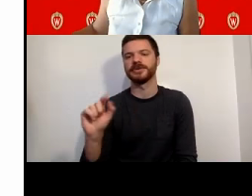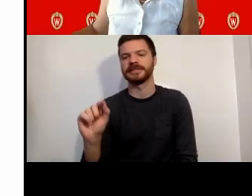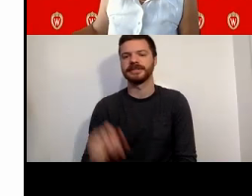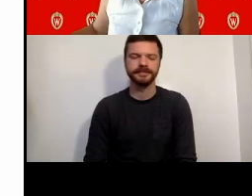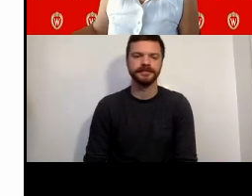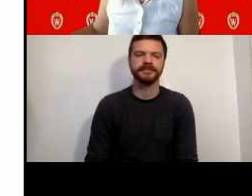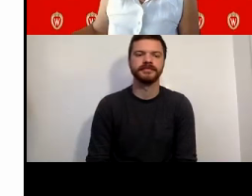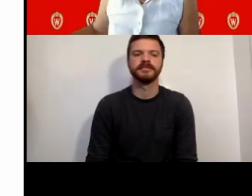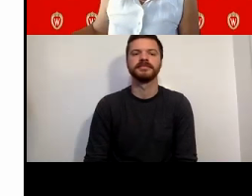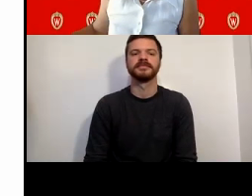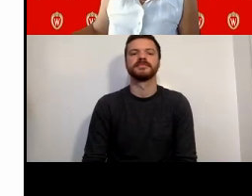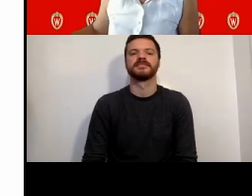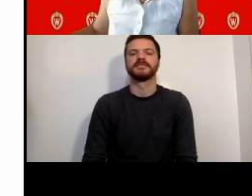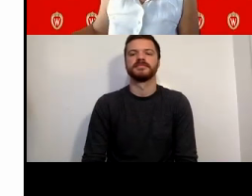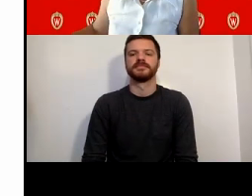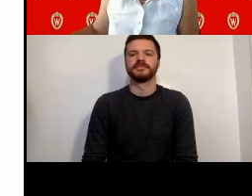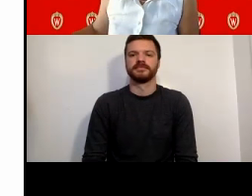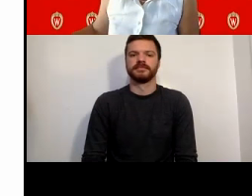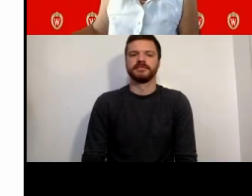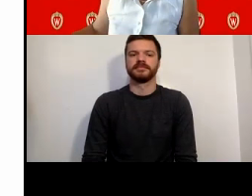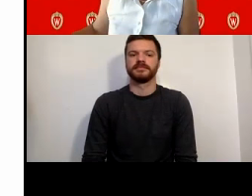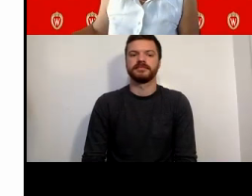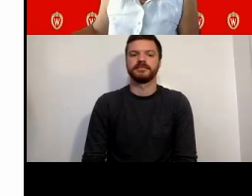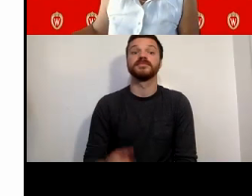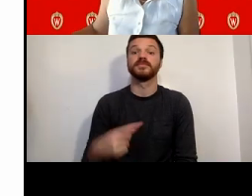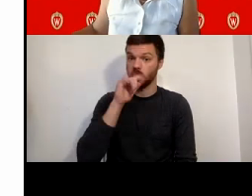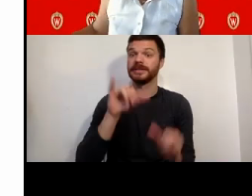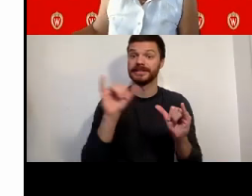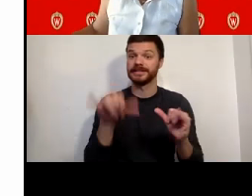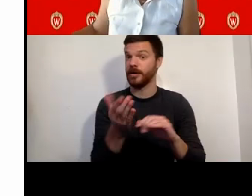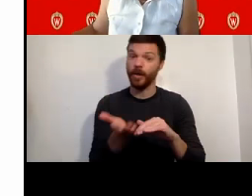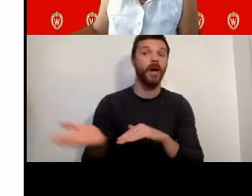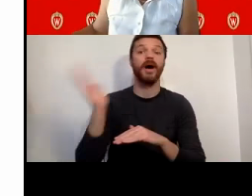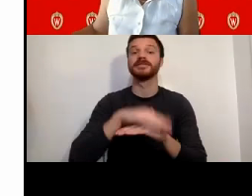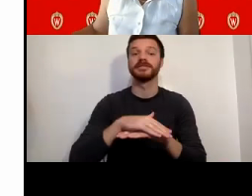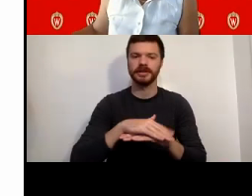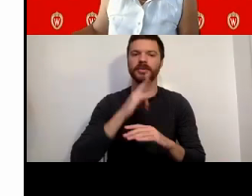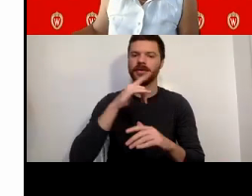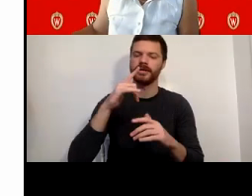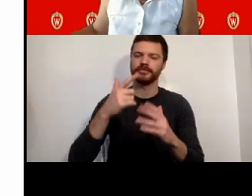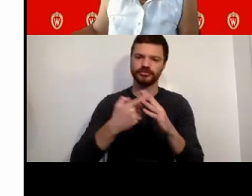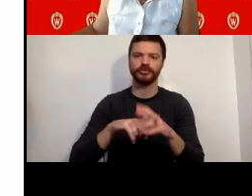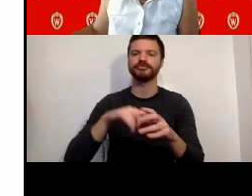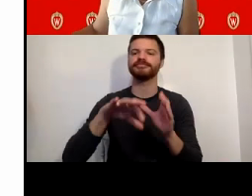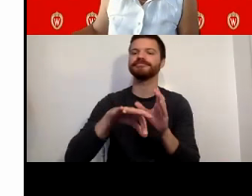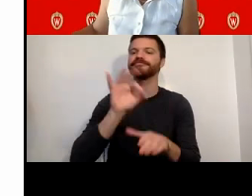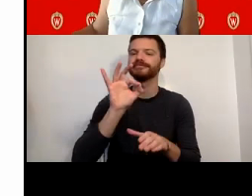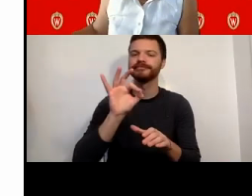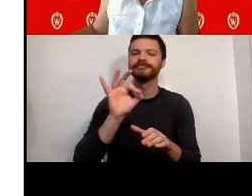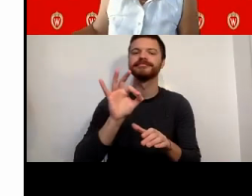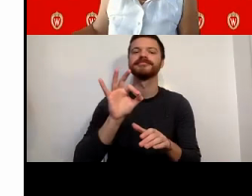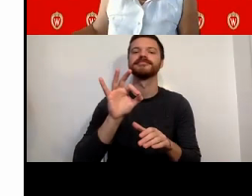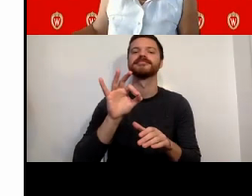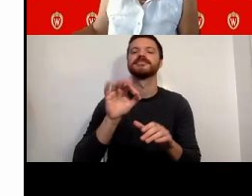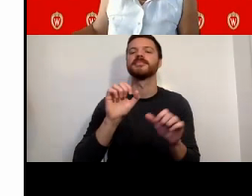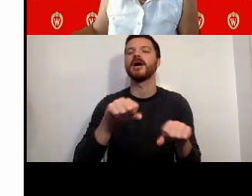ICTR_DI20. Those who are going to stay for the whole day will be entered in a drawing to receive a 1-hour consult with Laura